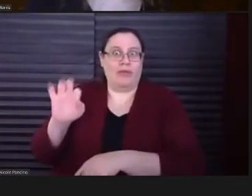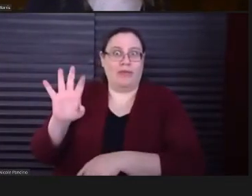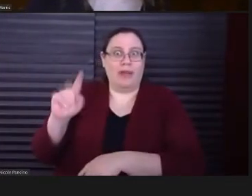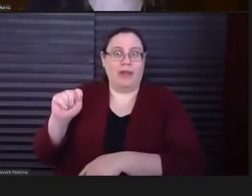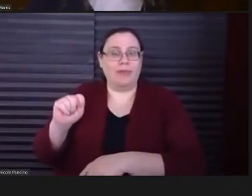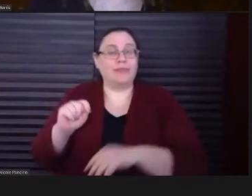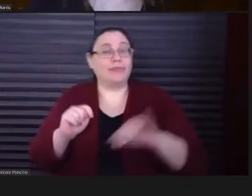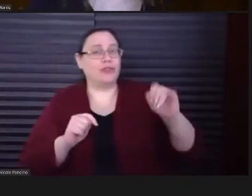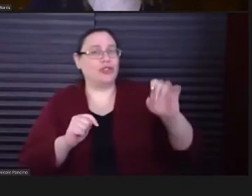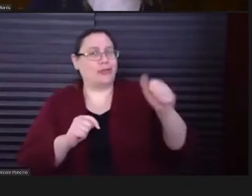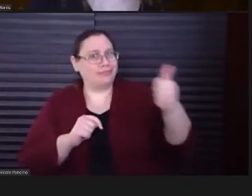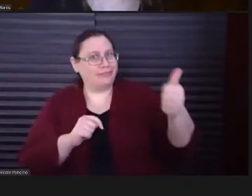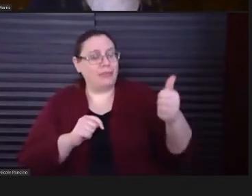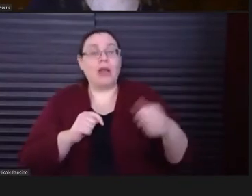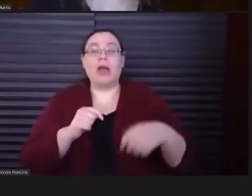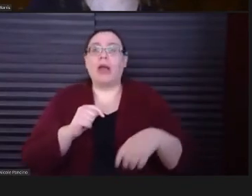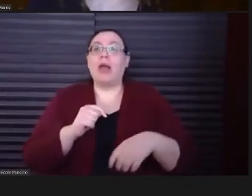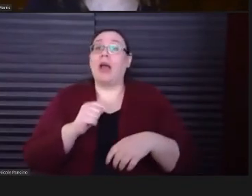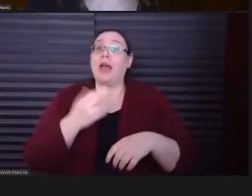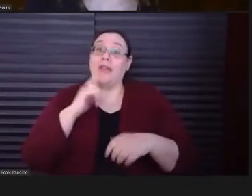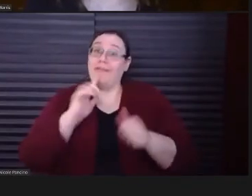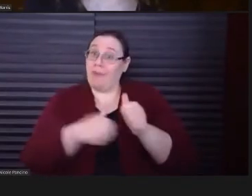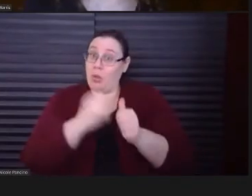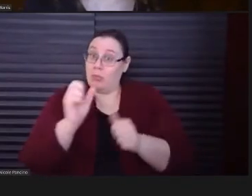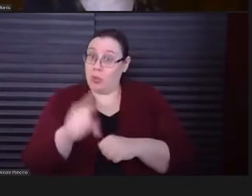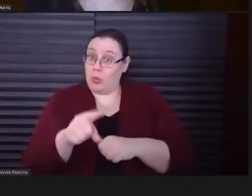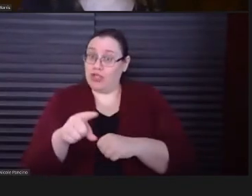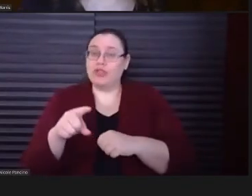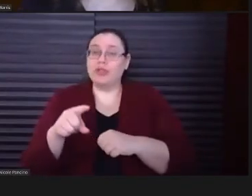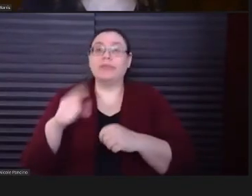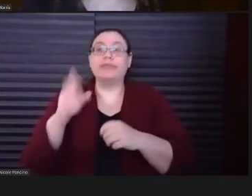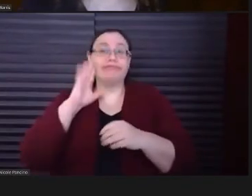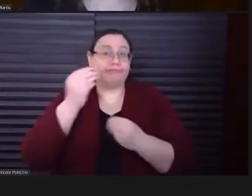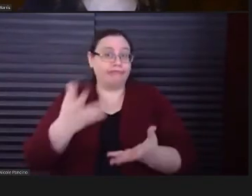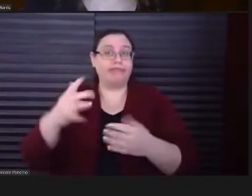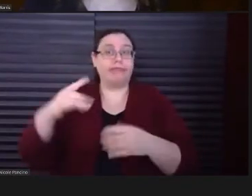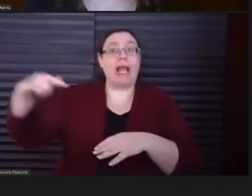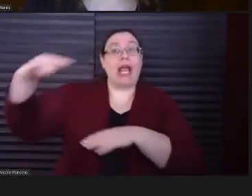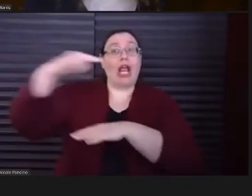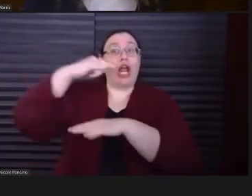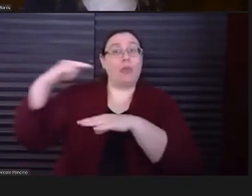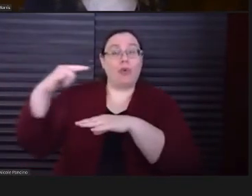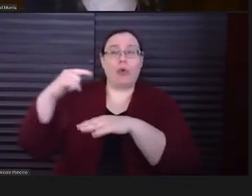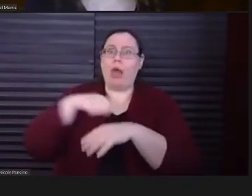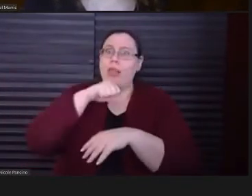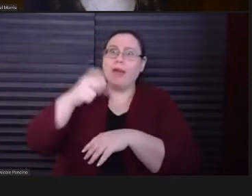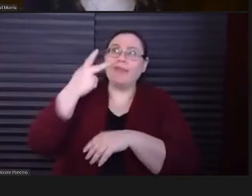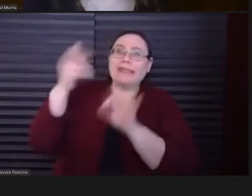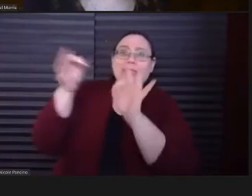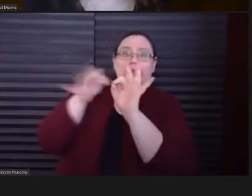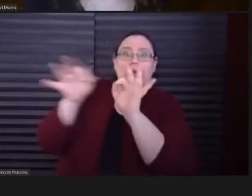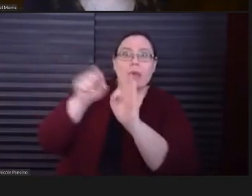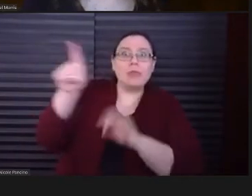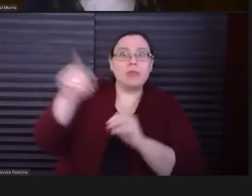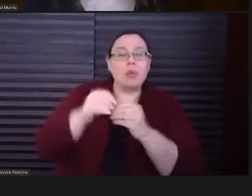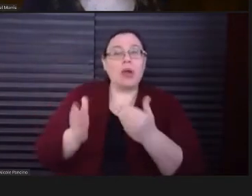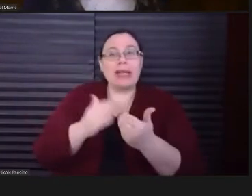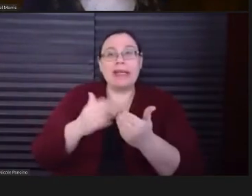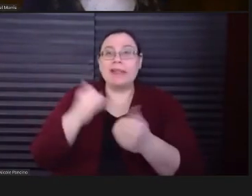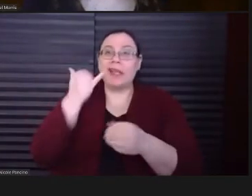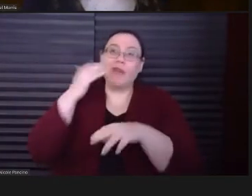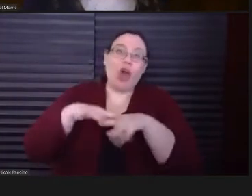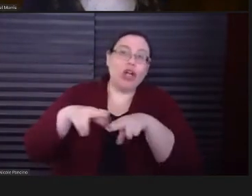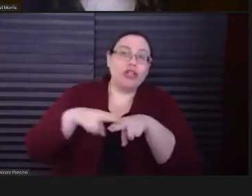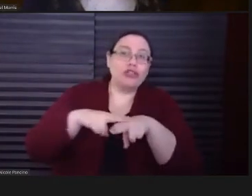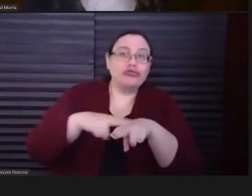as a follow-up, I'll just add, at the airport, I love seeing captions. It's so much easier if you're on a train and you got